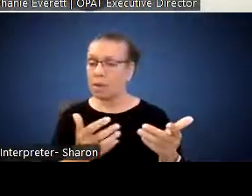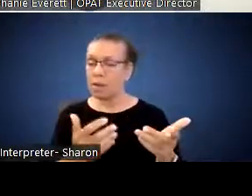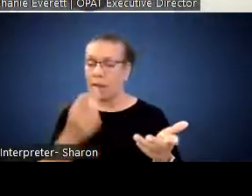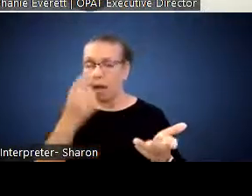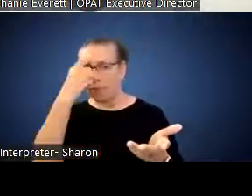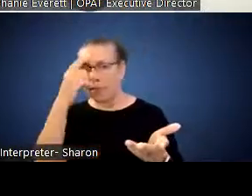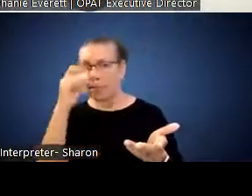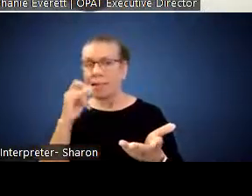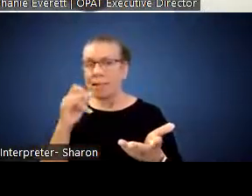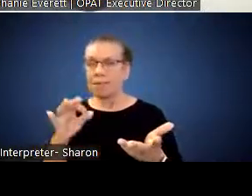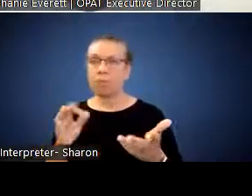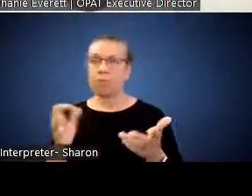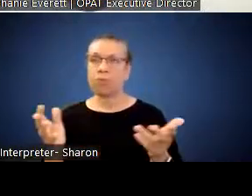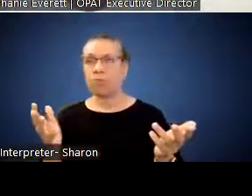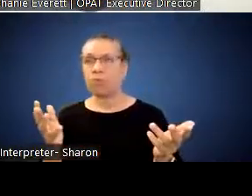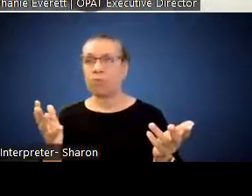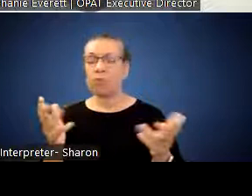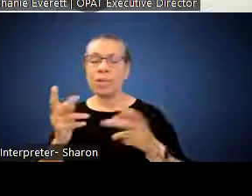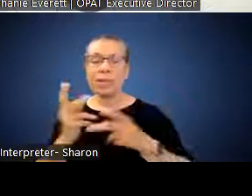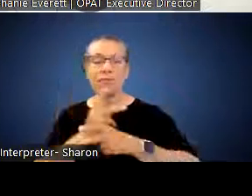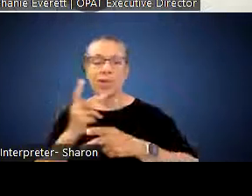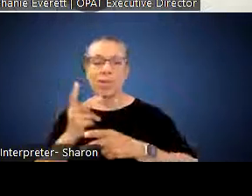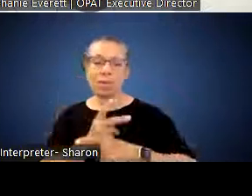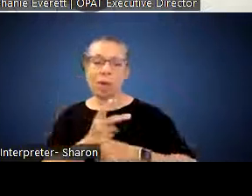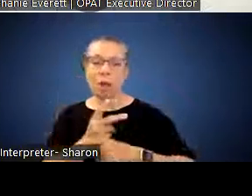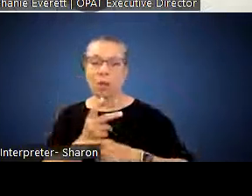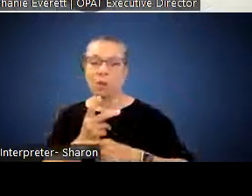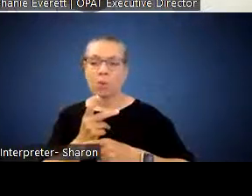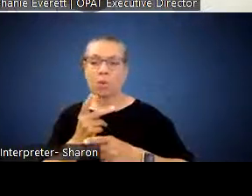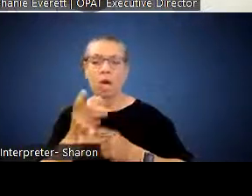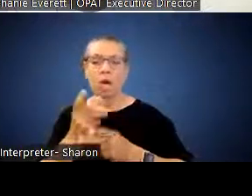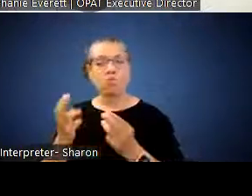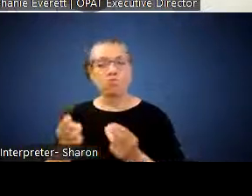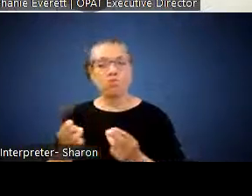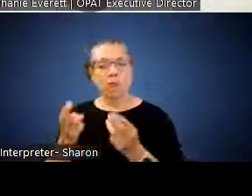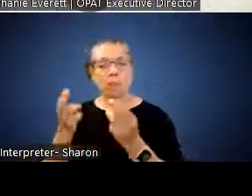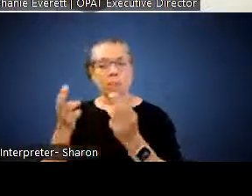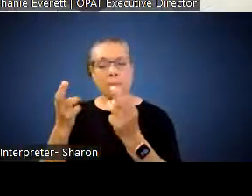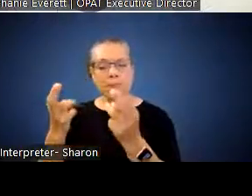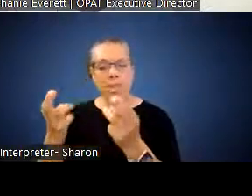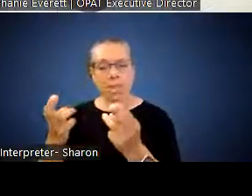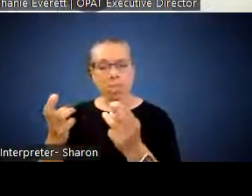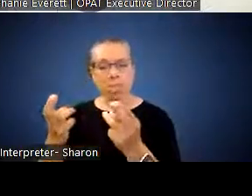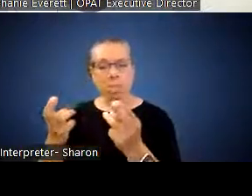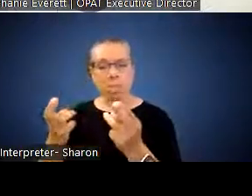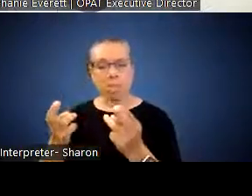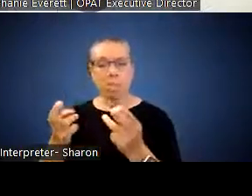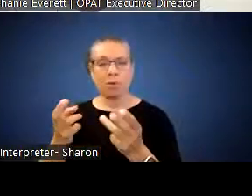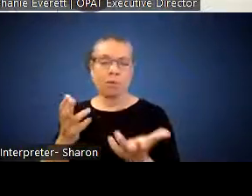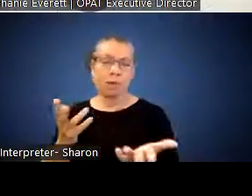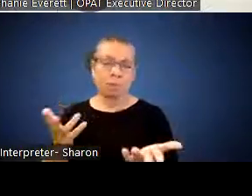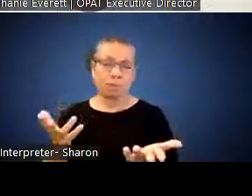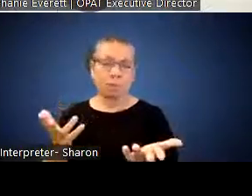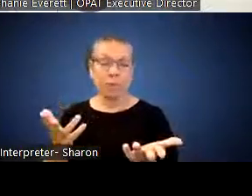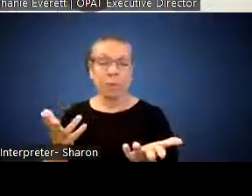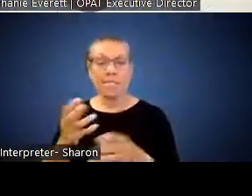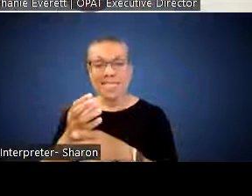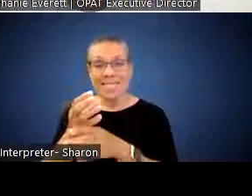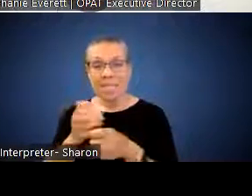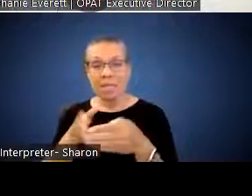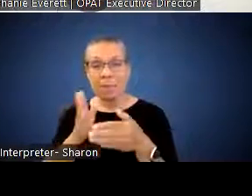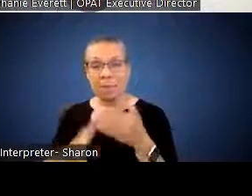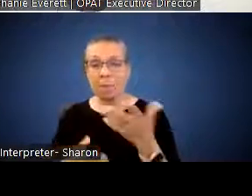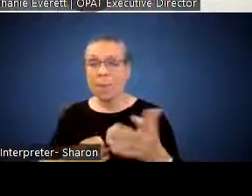like carved out the rendering of a recommendation from it being complete, maybe that would at least get